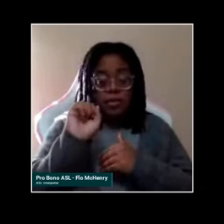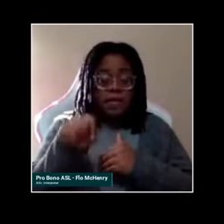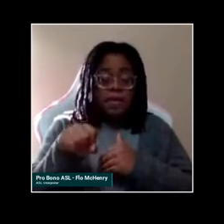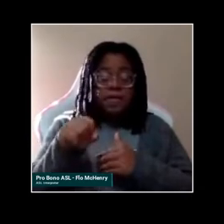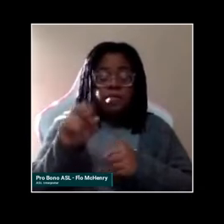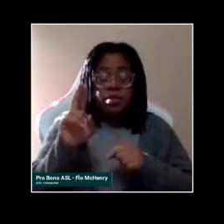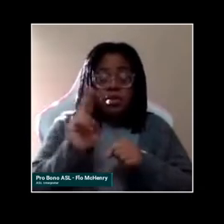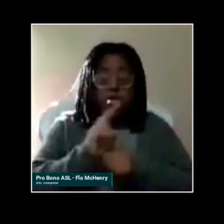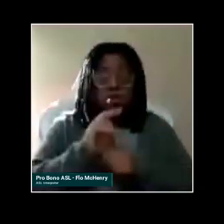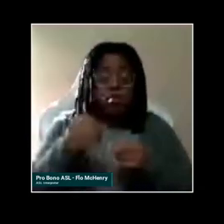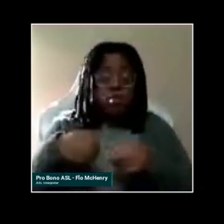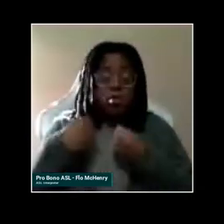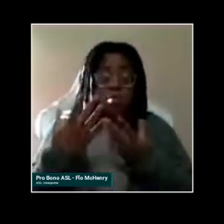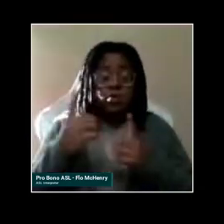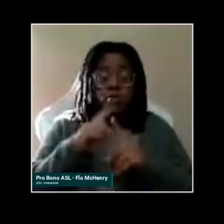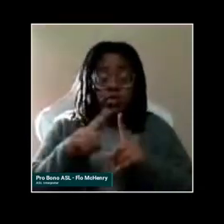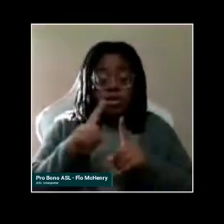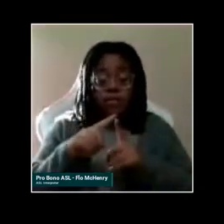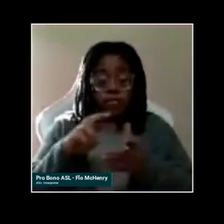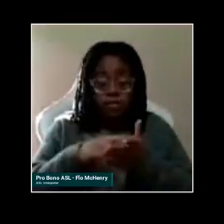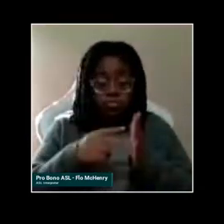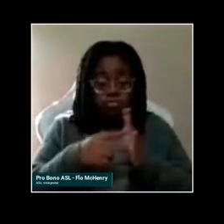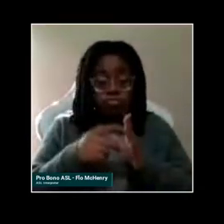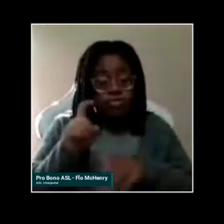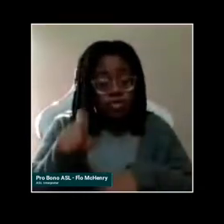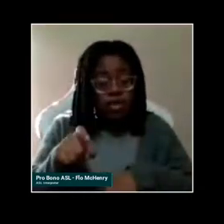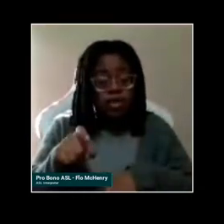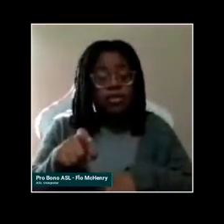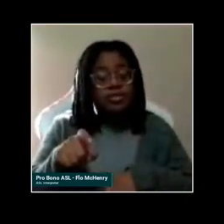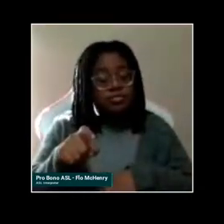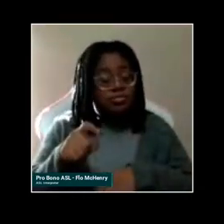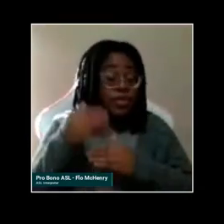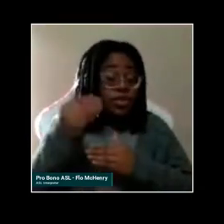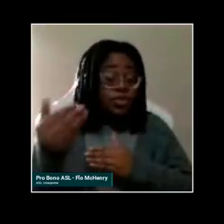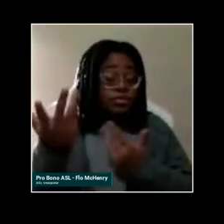purposes eventually. And